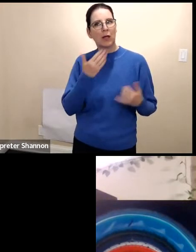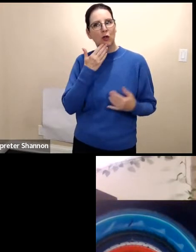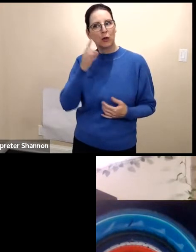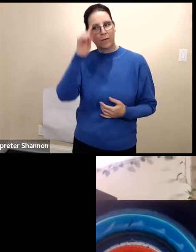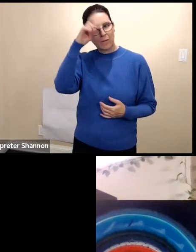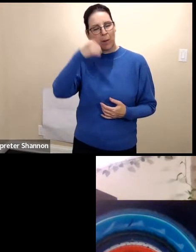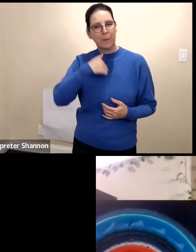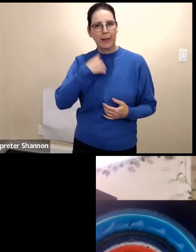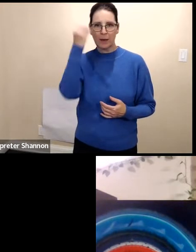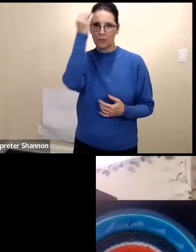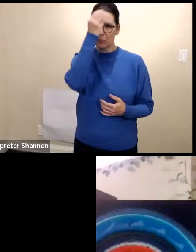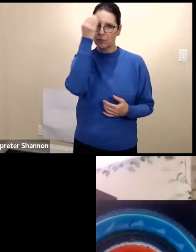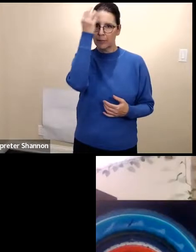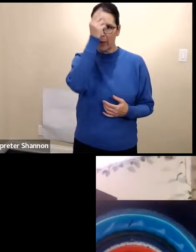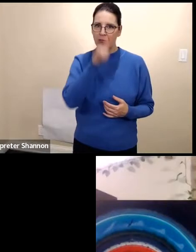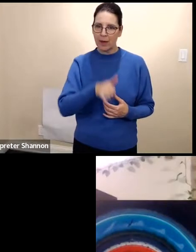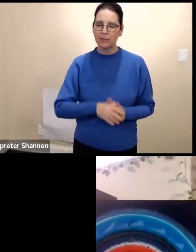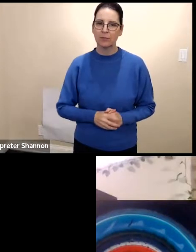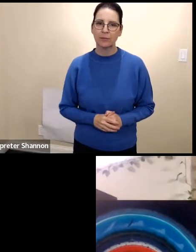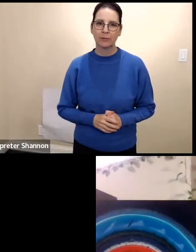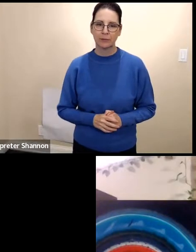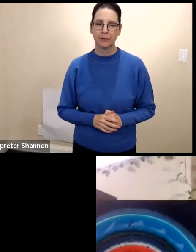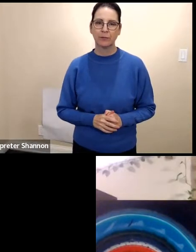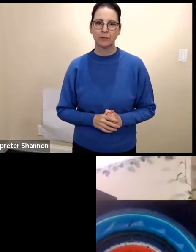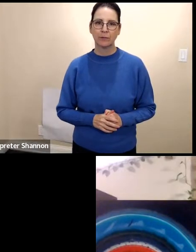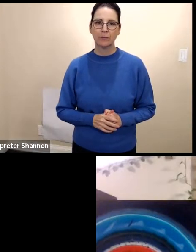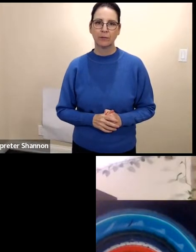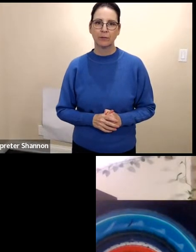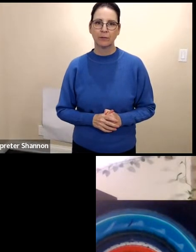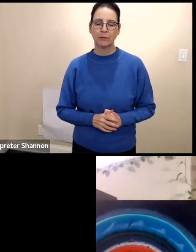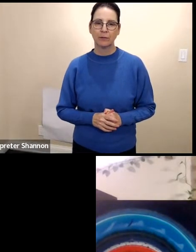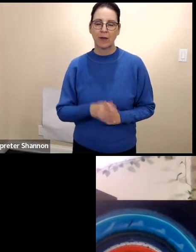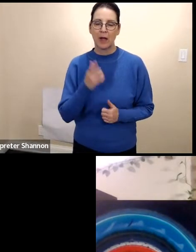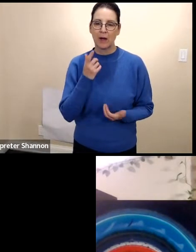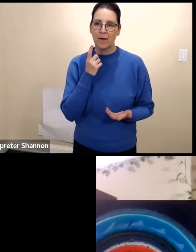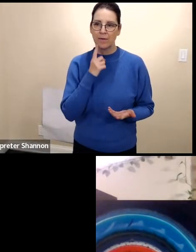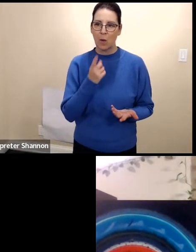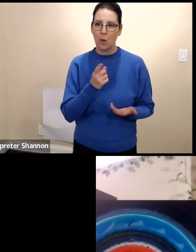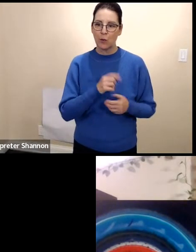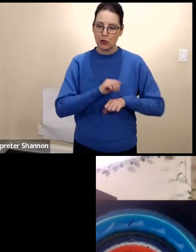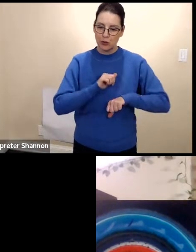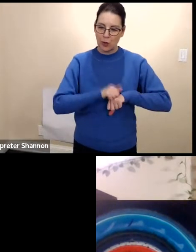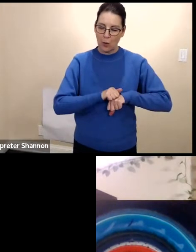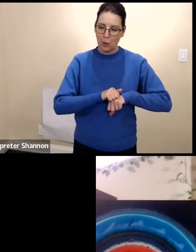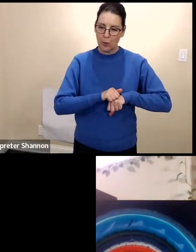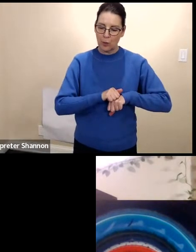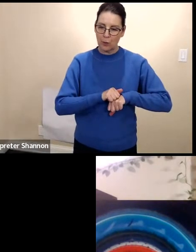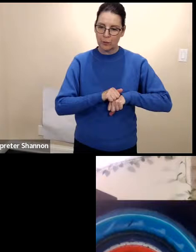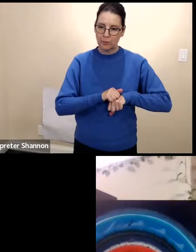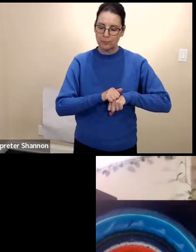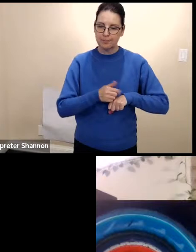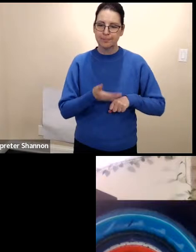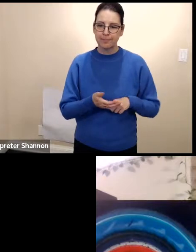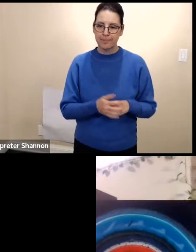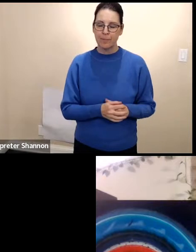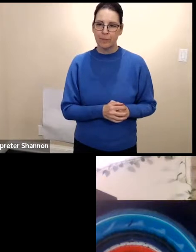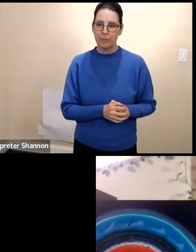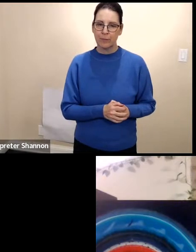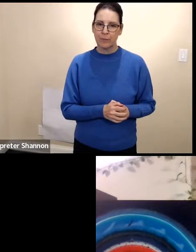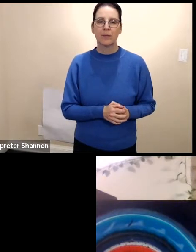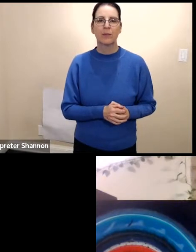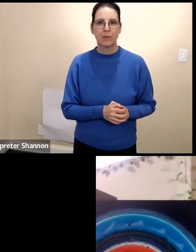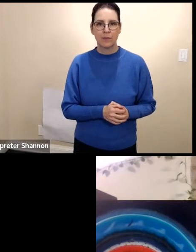me um and as for the material itself I am I I